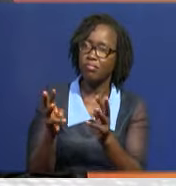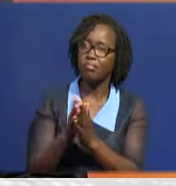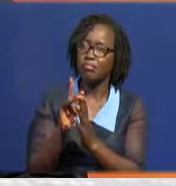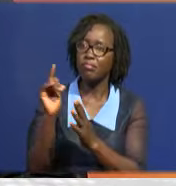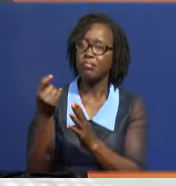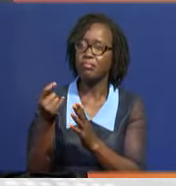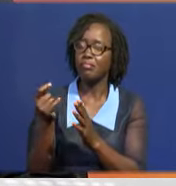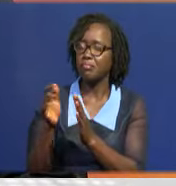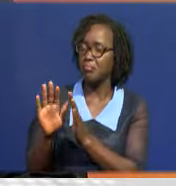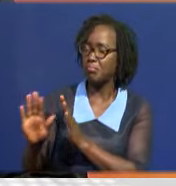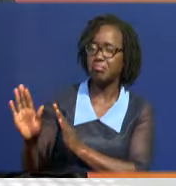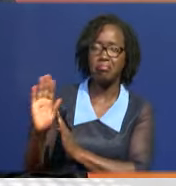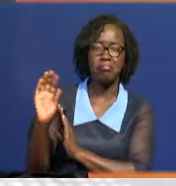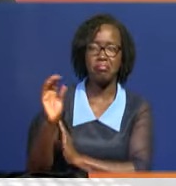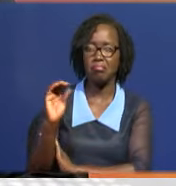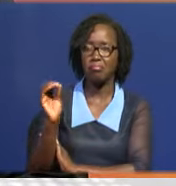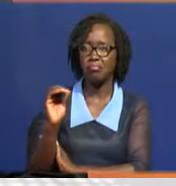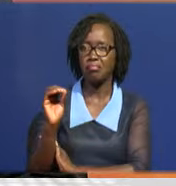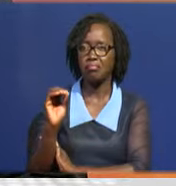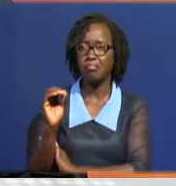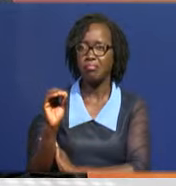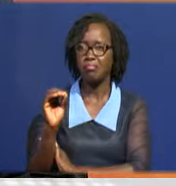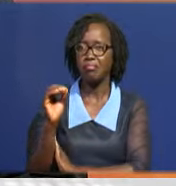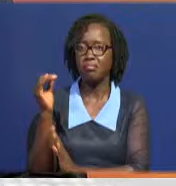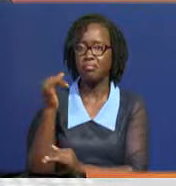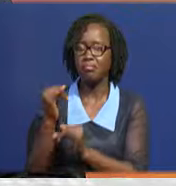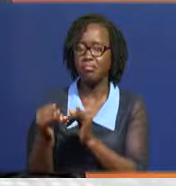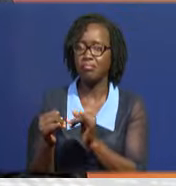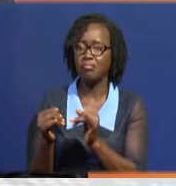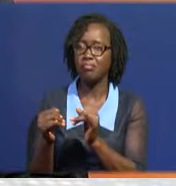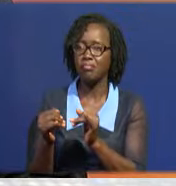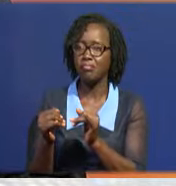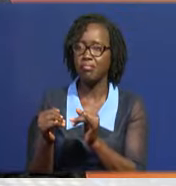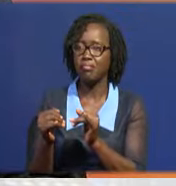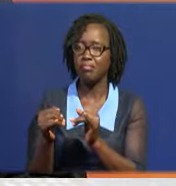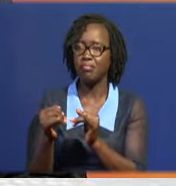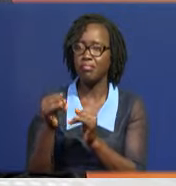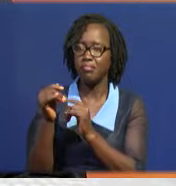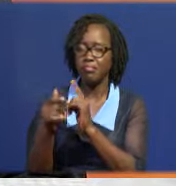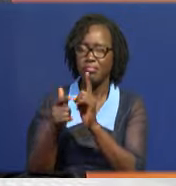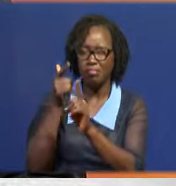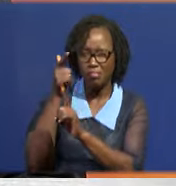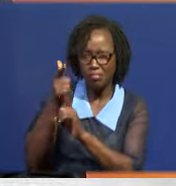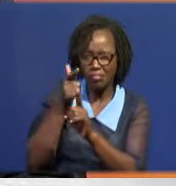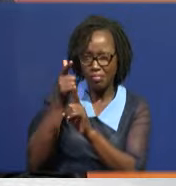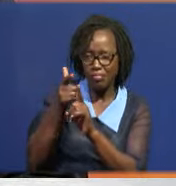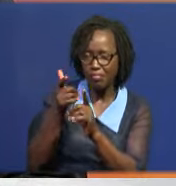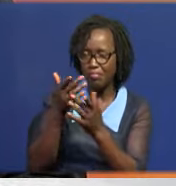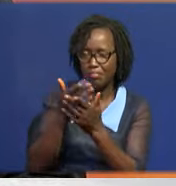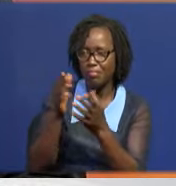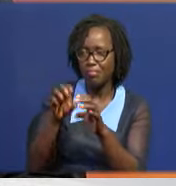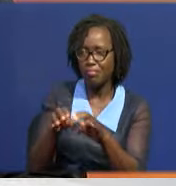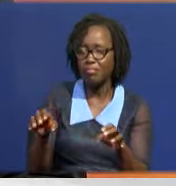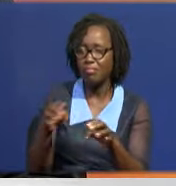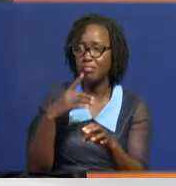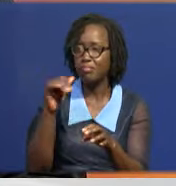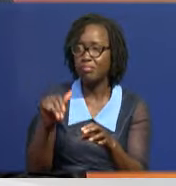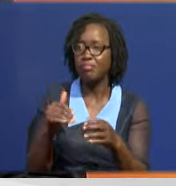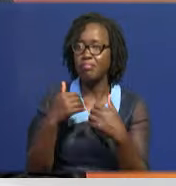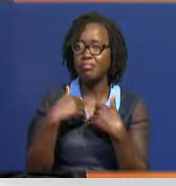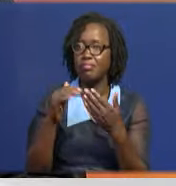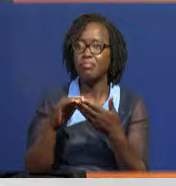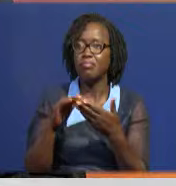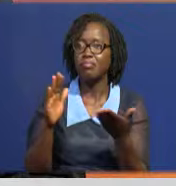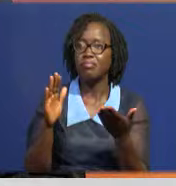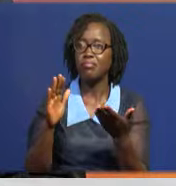Kenya is not being left behind. We have finalized on the film incentives for this market so that we can be able to attract more